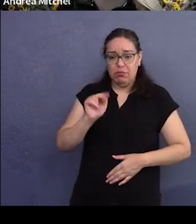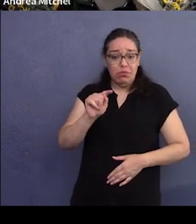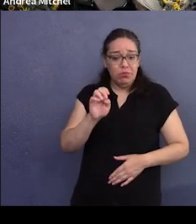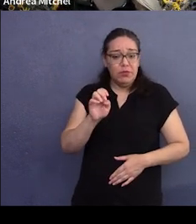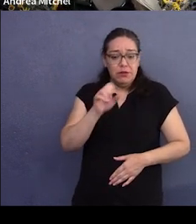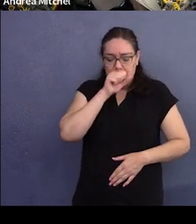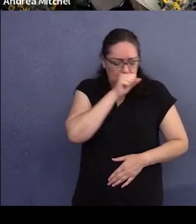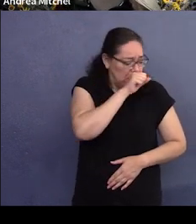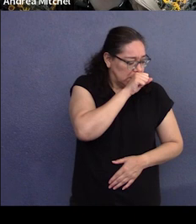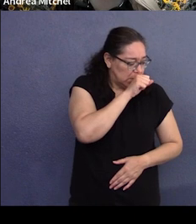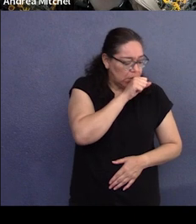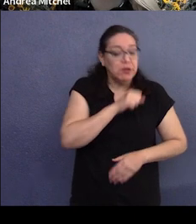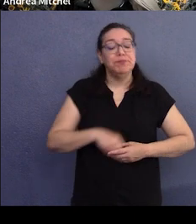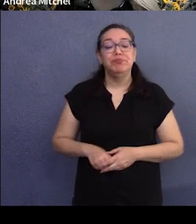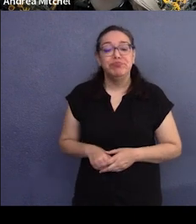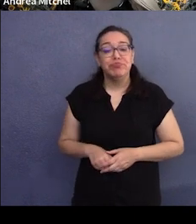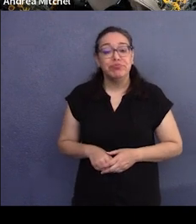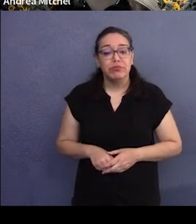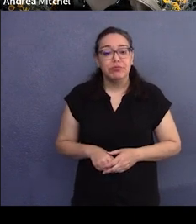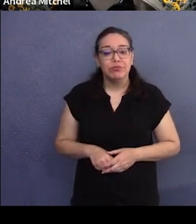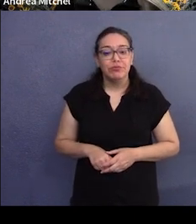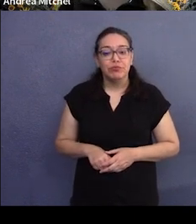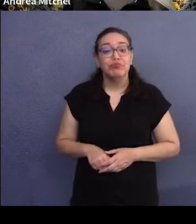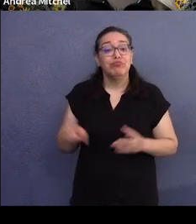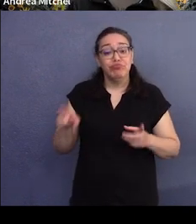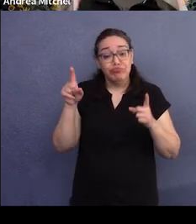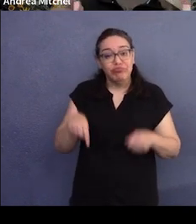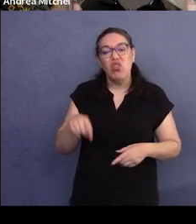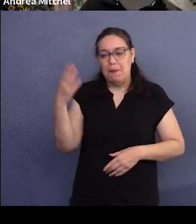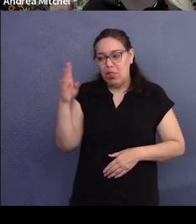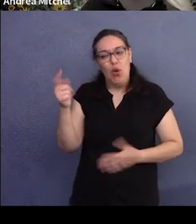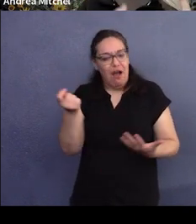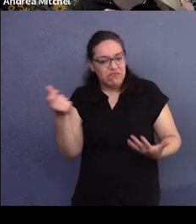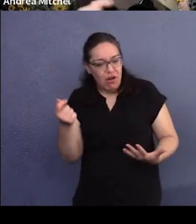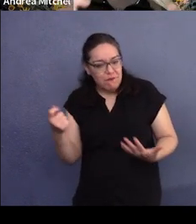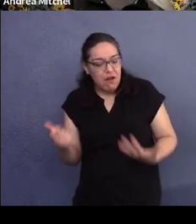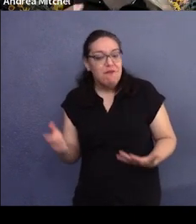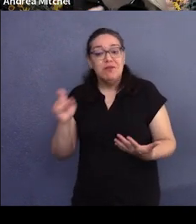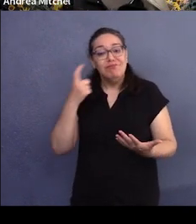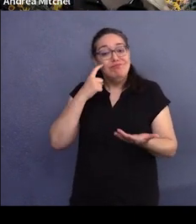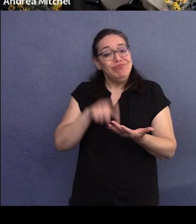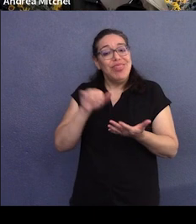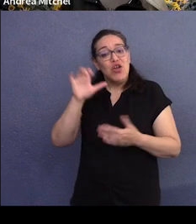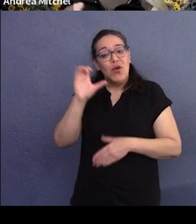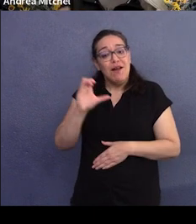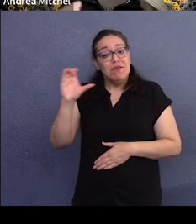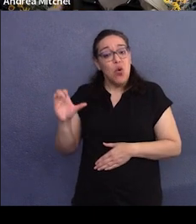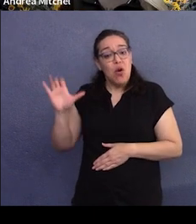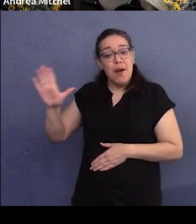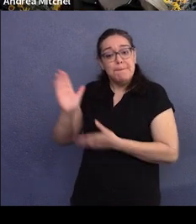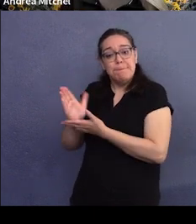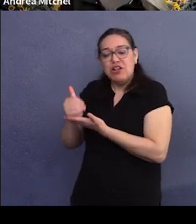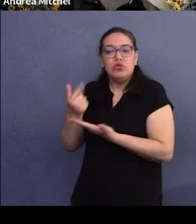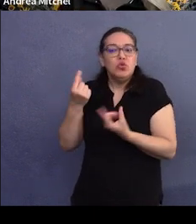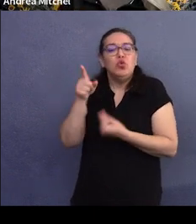says Creative Core budget. It says the line item category. So you would then put personnel or artist lead or whatever the